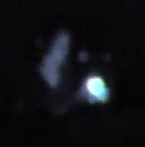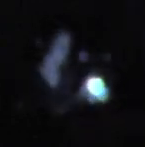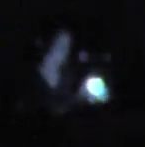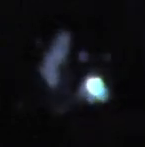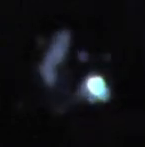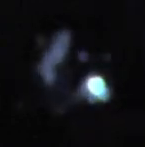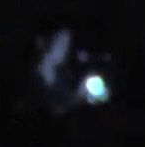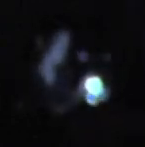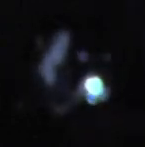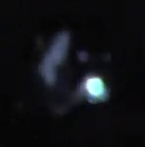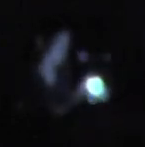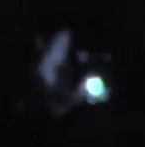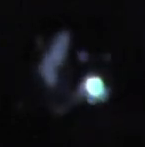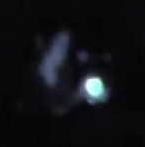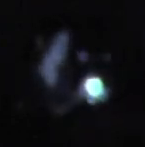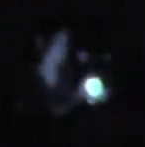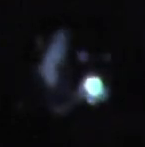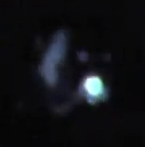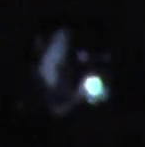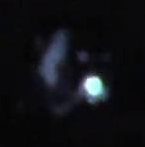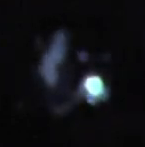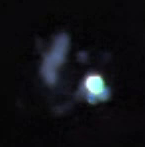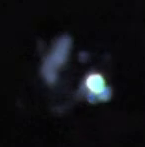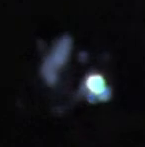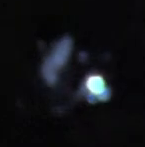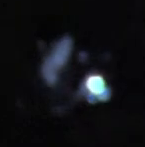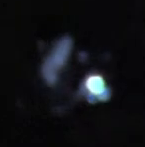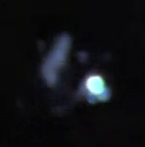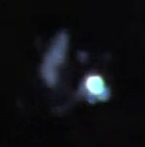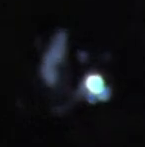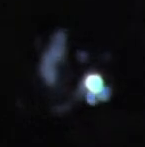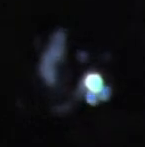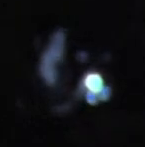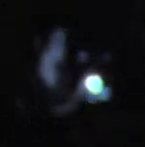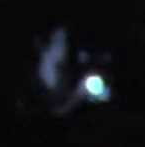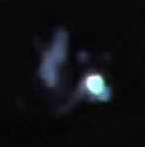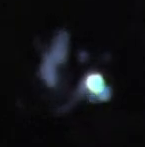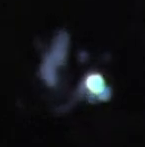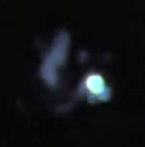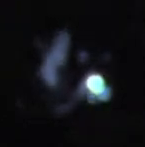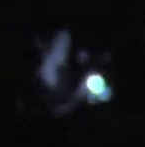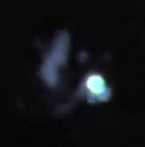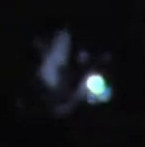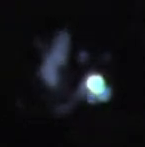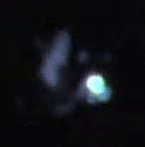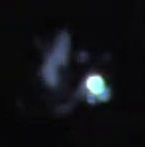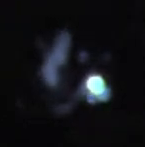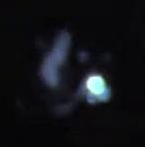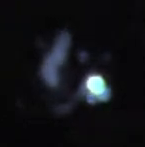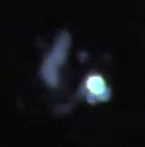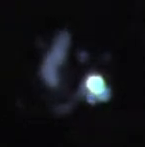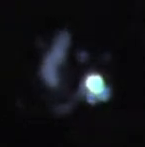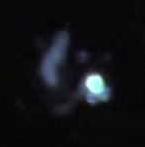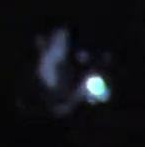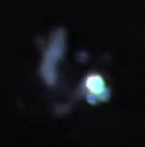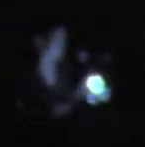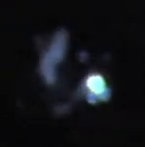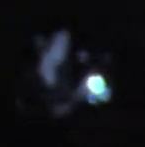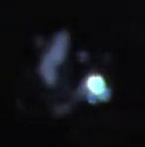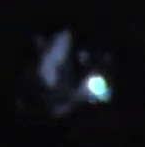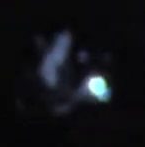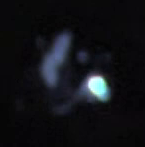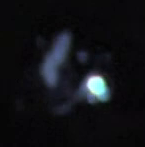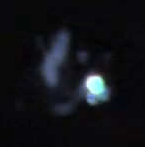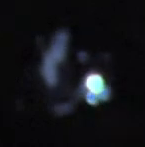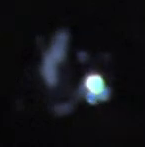doll I said it's a beautiful doll I asked what her name was she said the doll's name was Amal I said